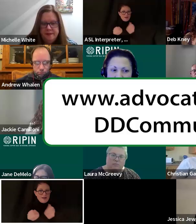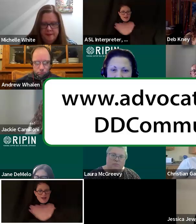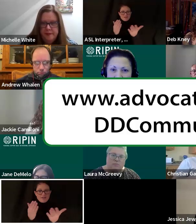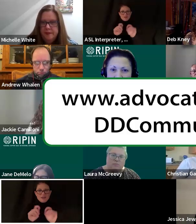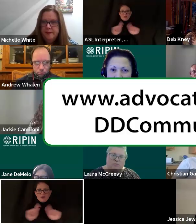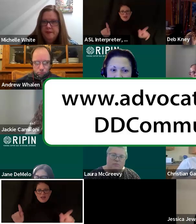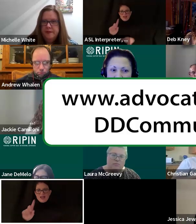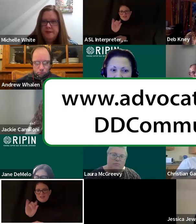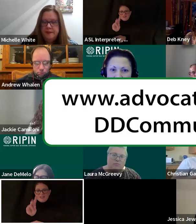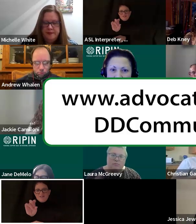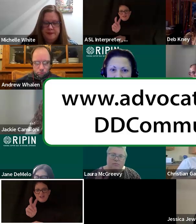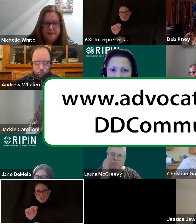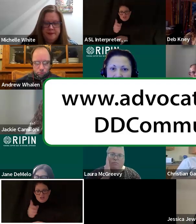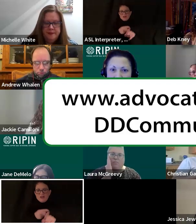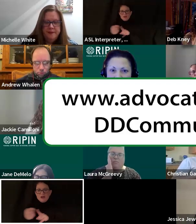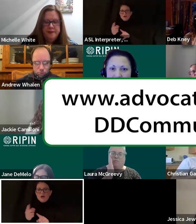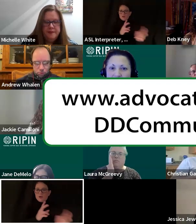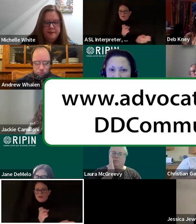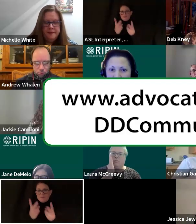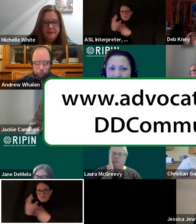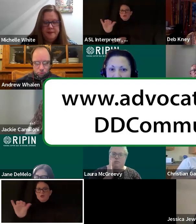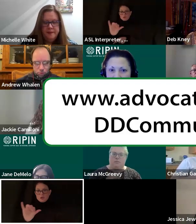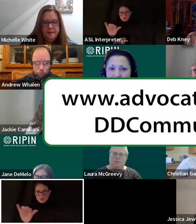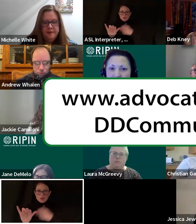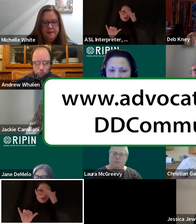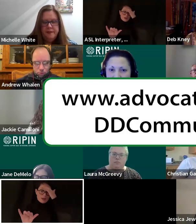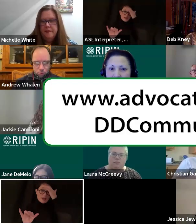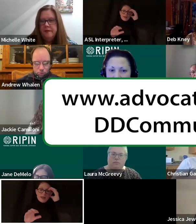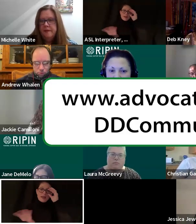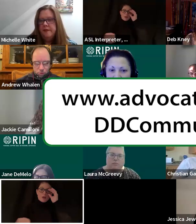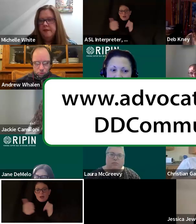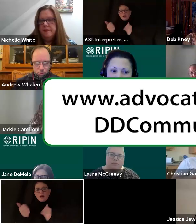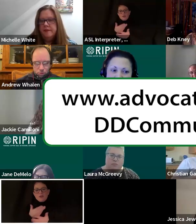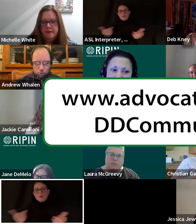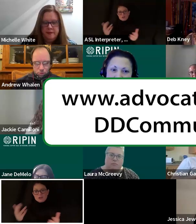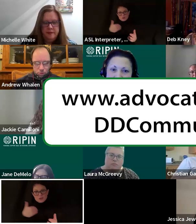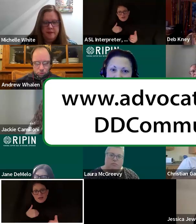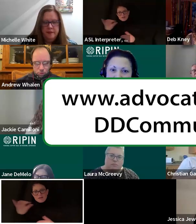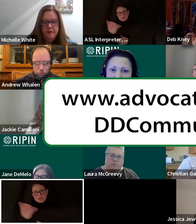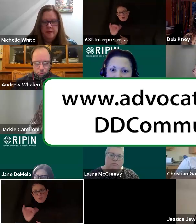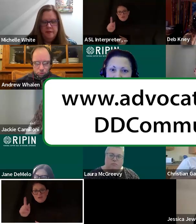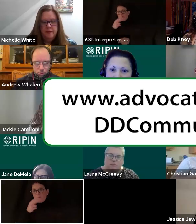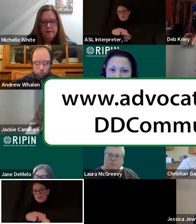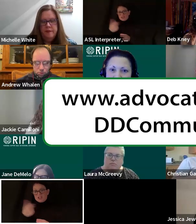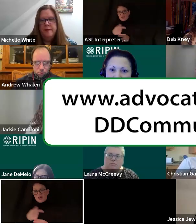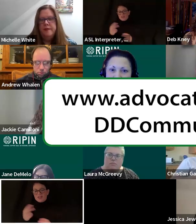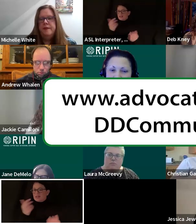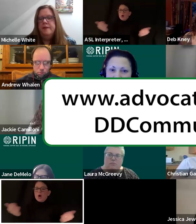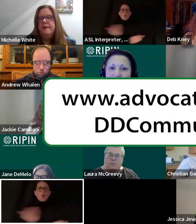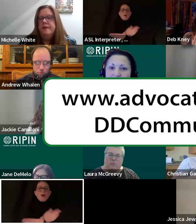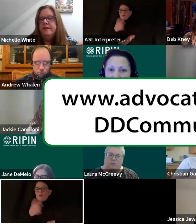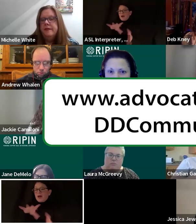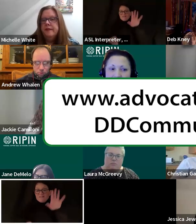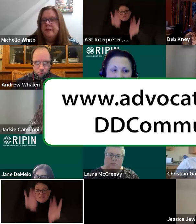and the division will have it on their website too, so you can find all of this. And we add other research too, so if anybody else mentions anything else, pretty much anything you